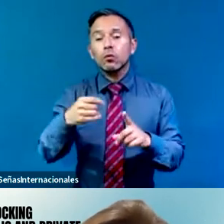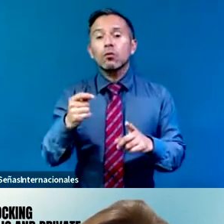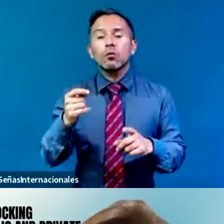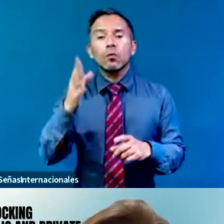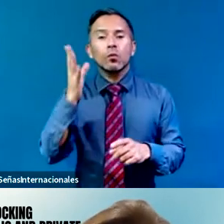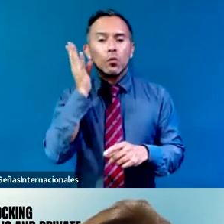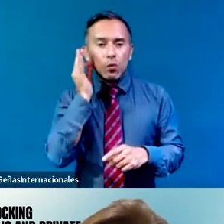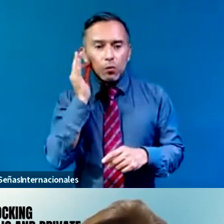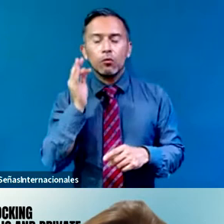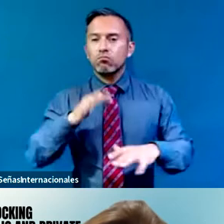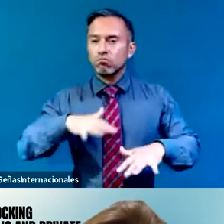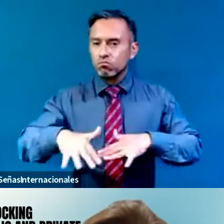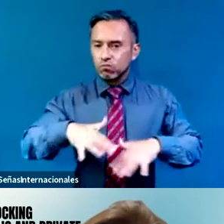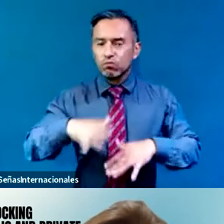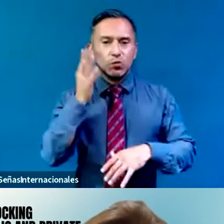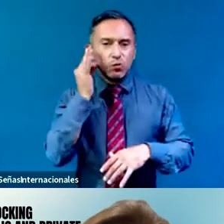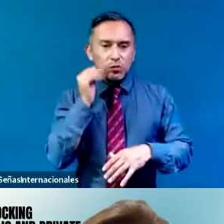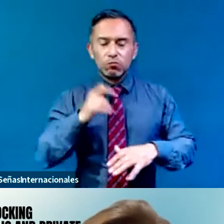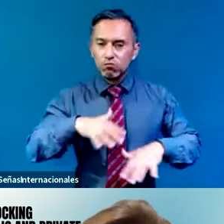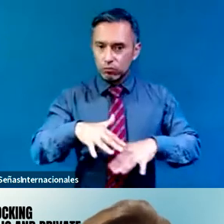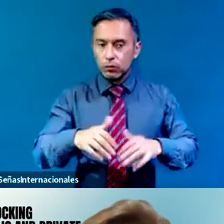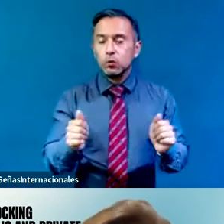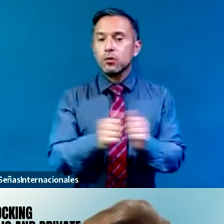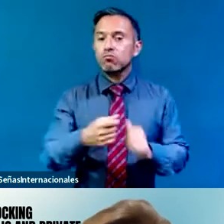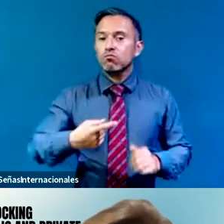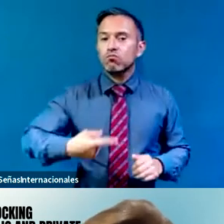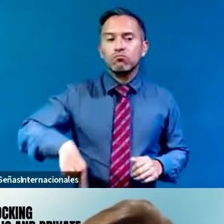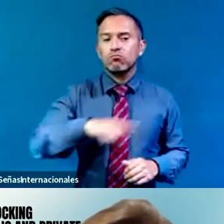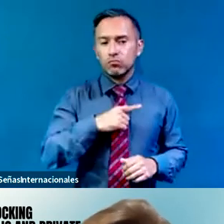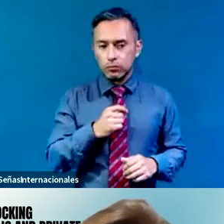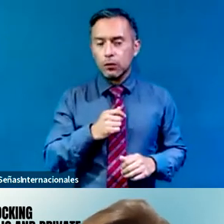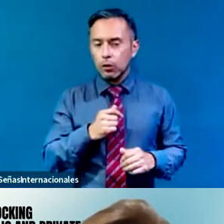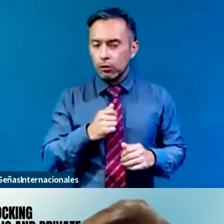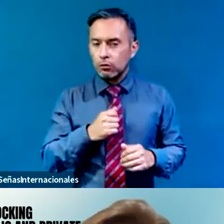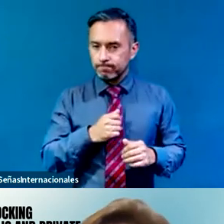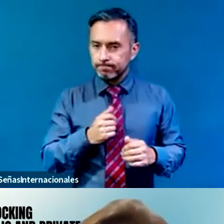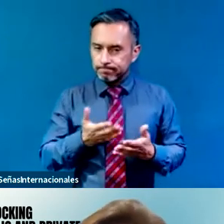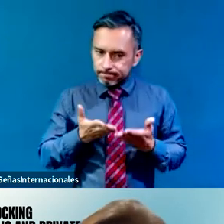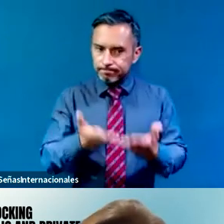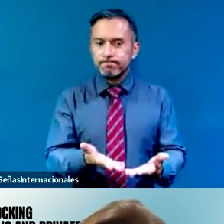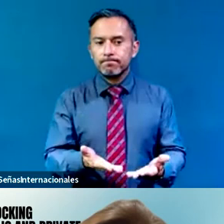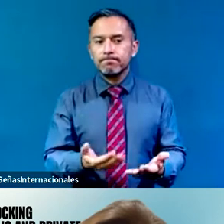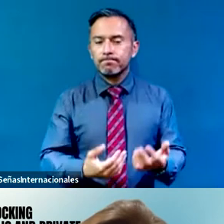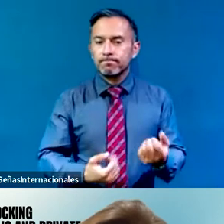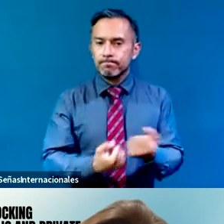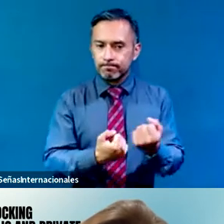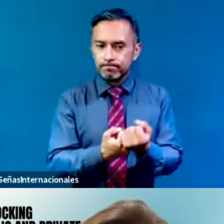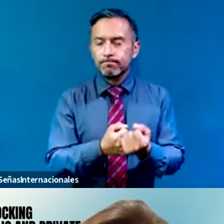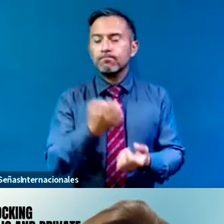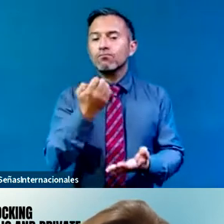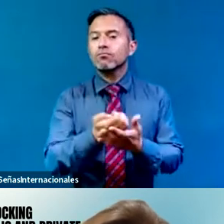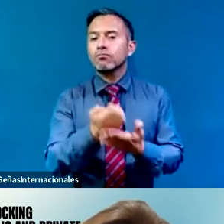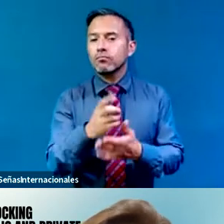with our partners, continue to provide and promote women-centered digital economy solutions that focus on women as builders of the